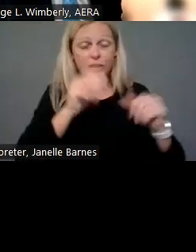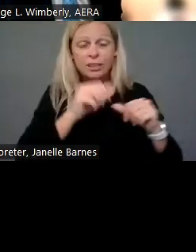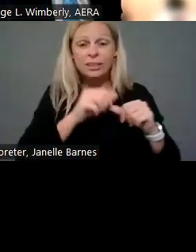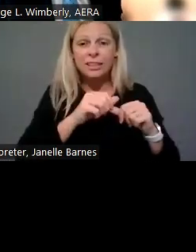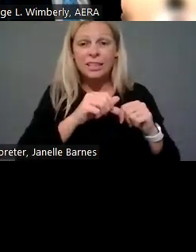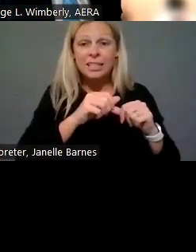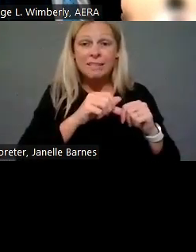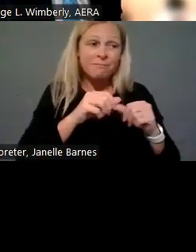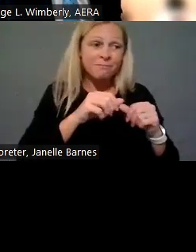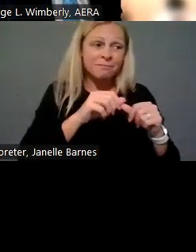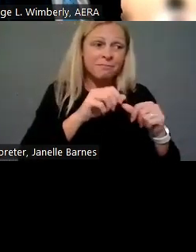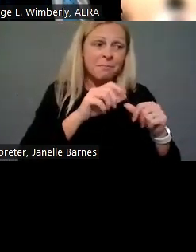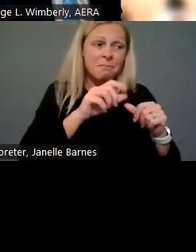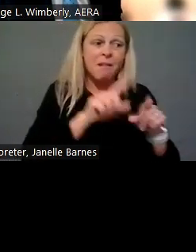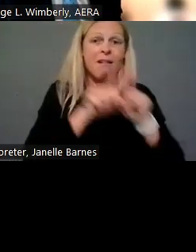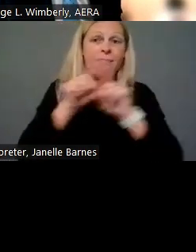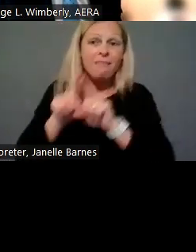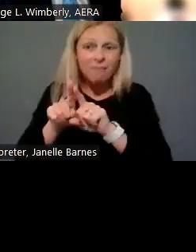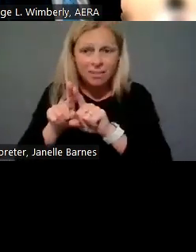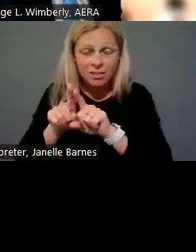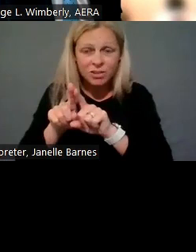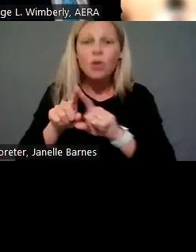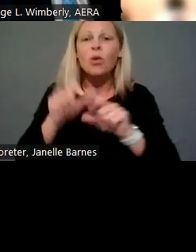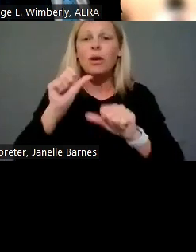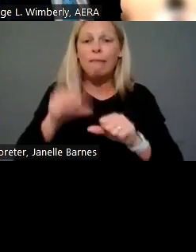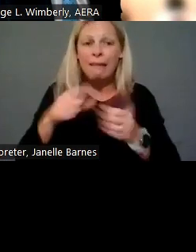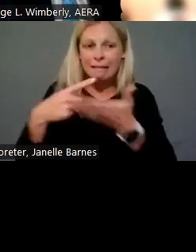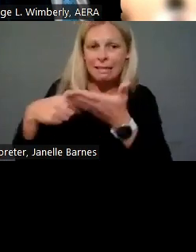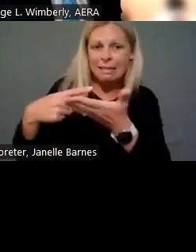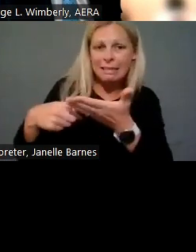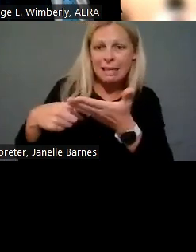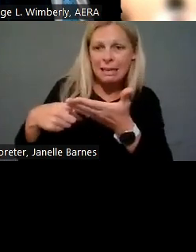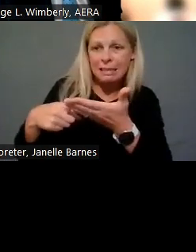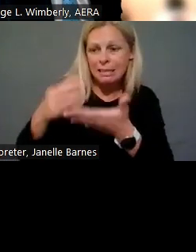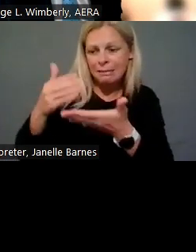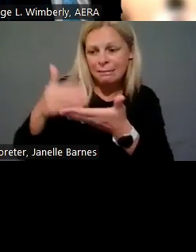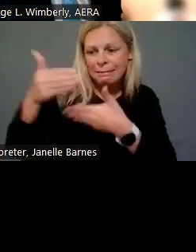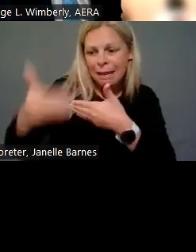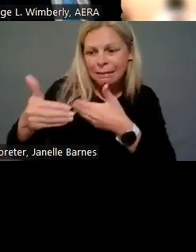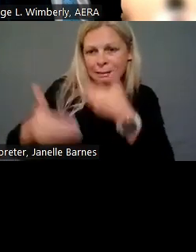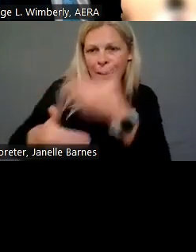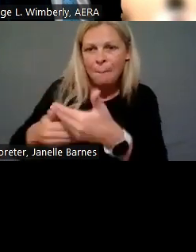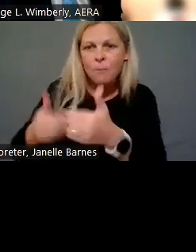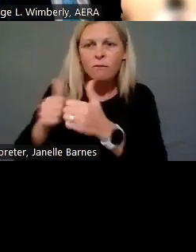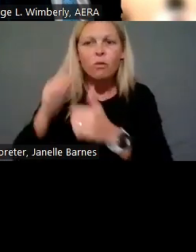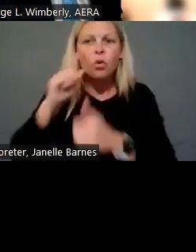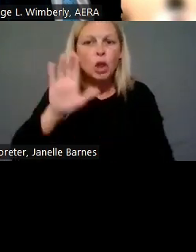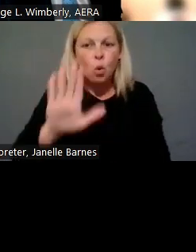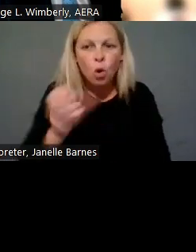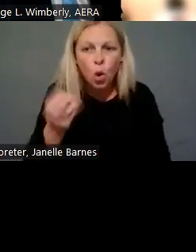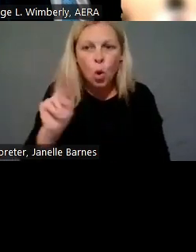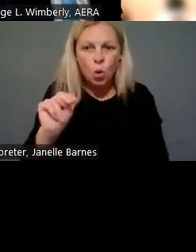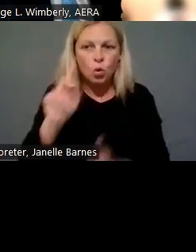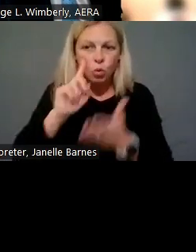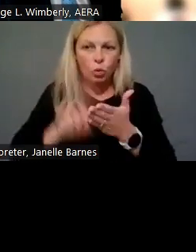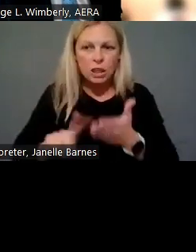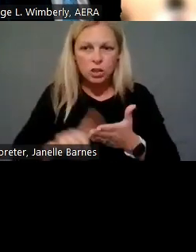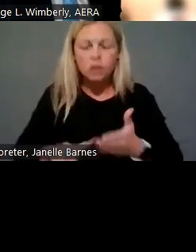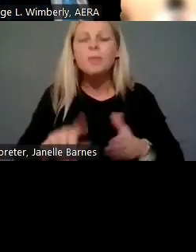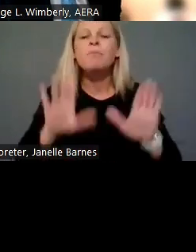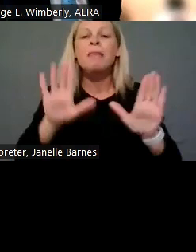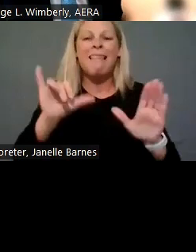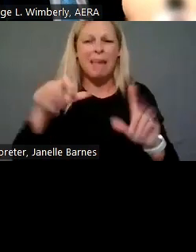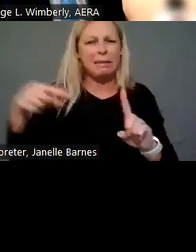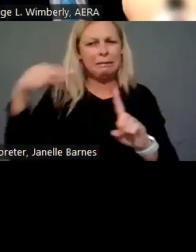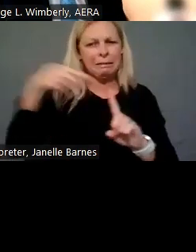but also to discuss sometimes next steps with your own research. Now, those are the things that mostly are happening around the annual